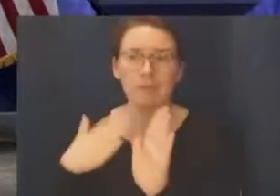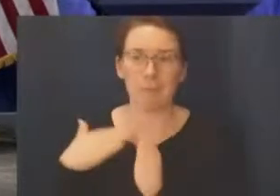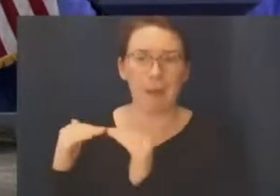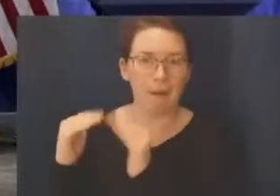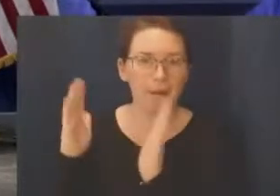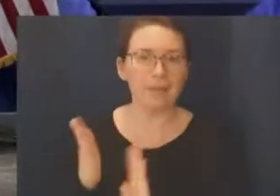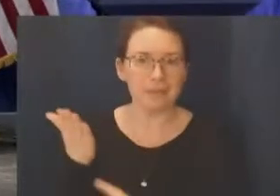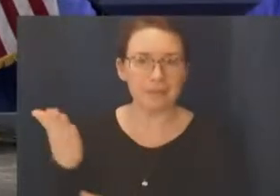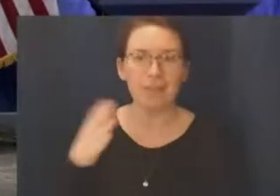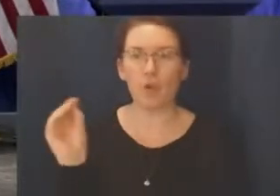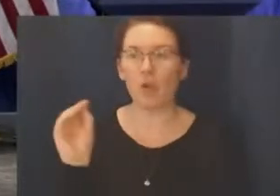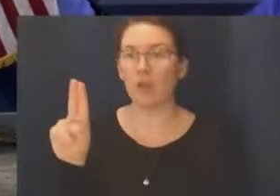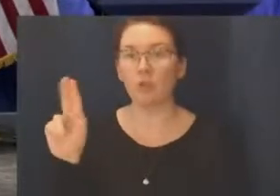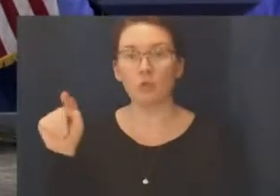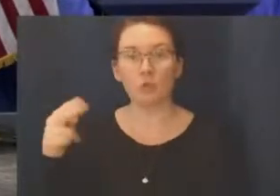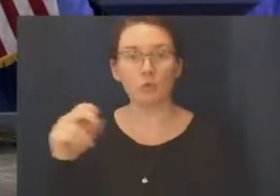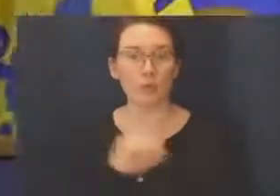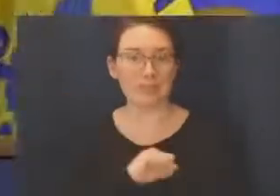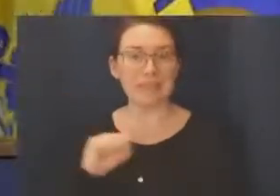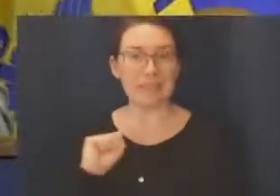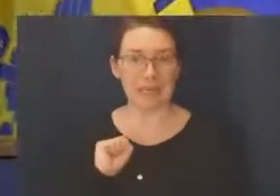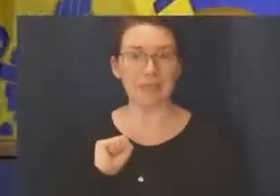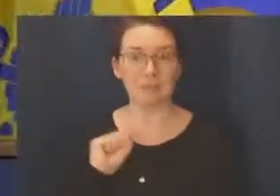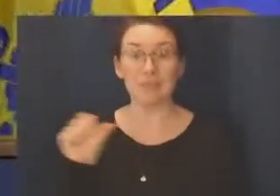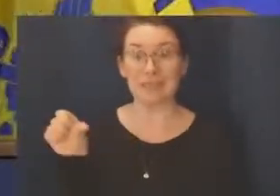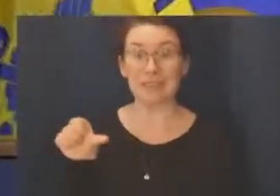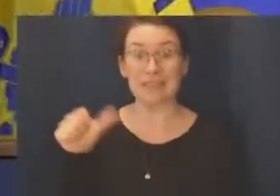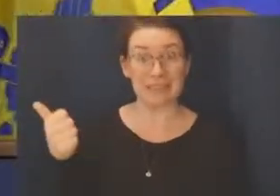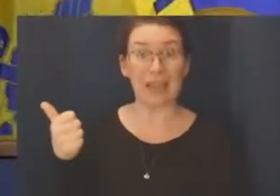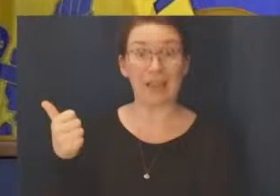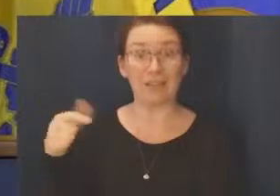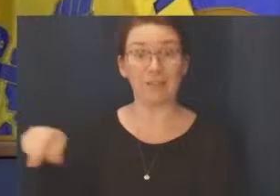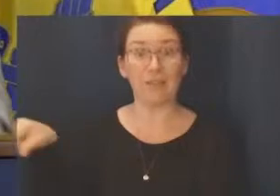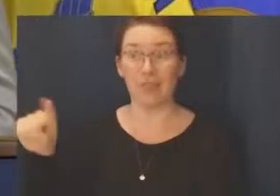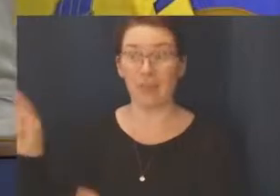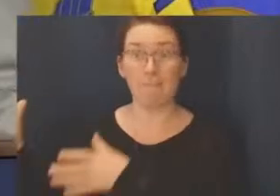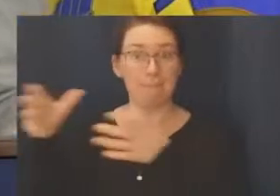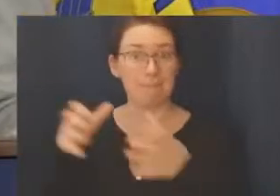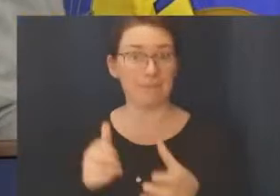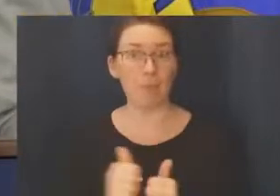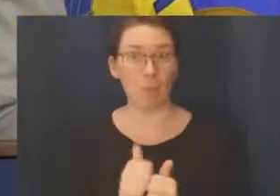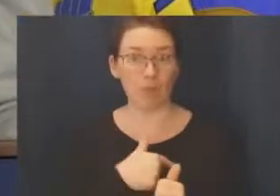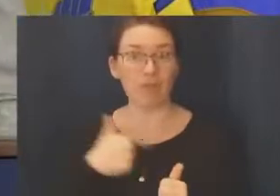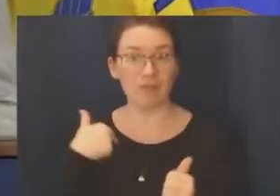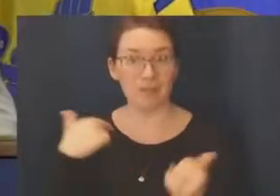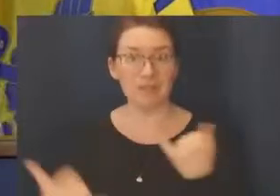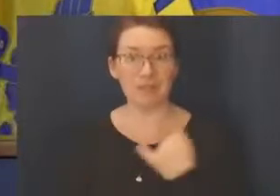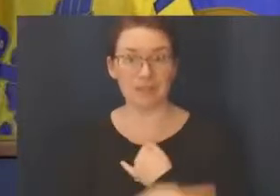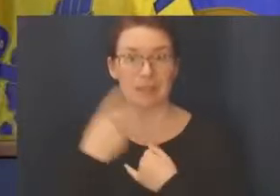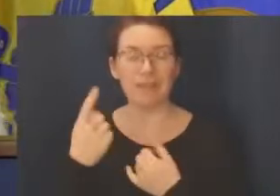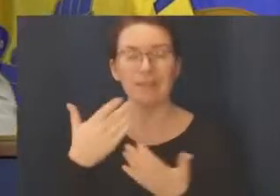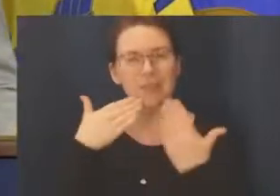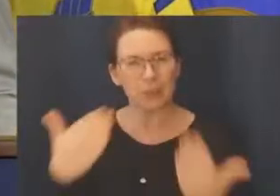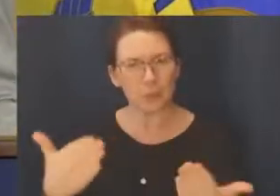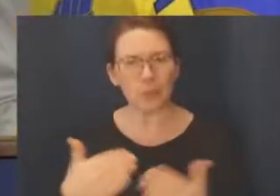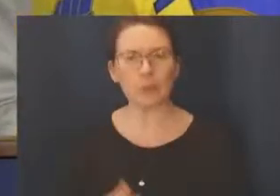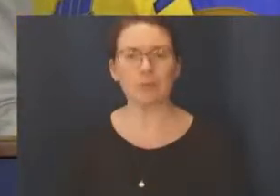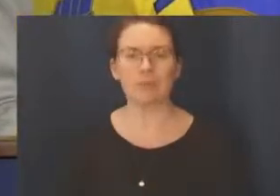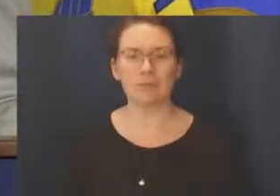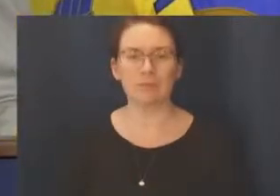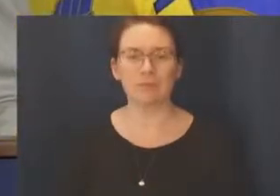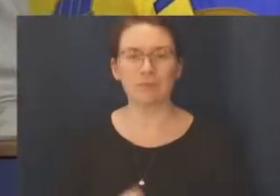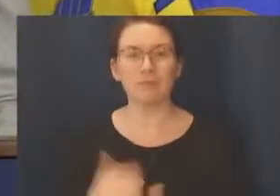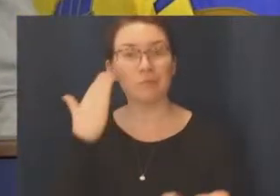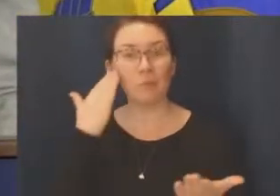Senate, 10 of which came to be here with us today. Thank you. Because you see, real change doesn't